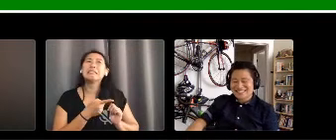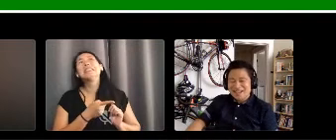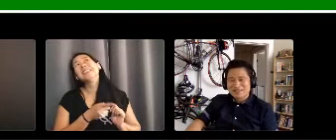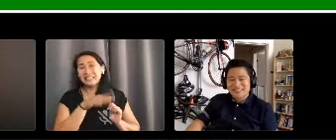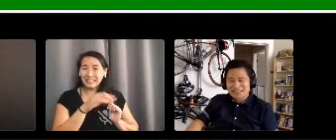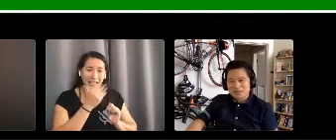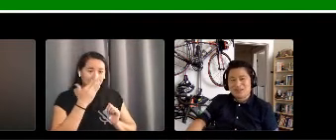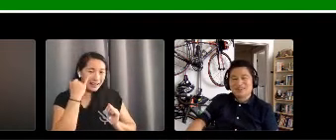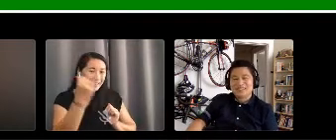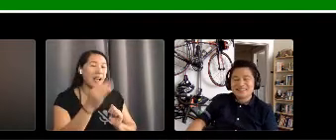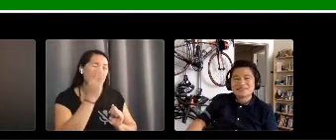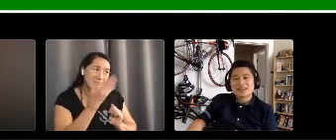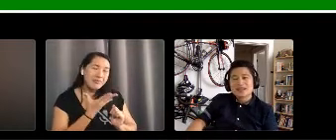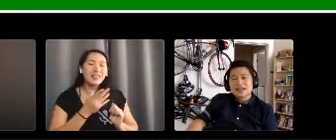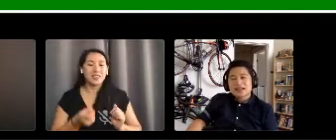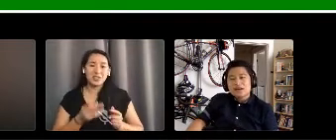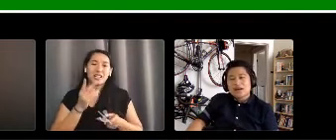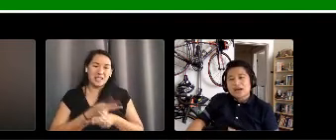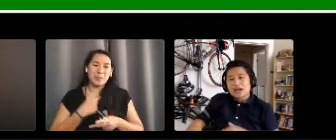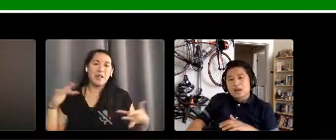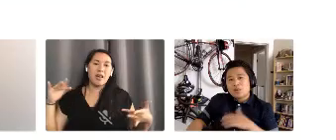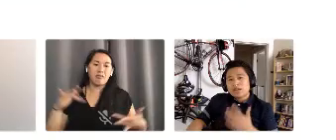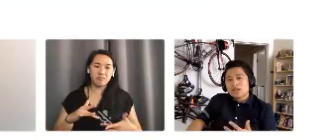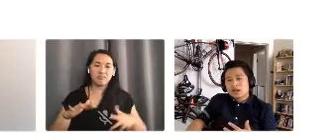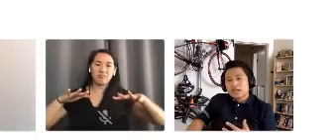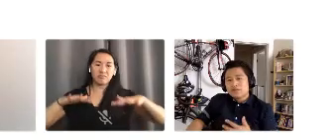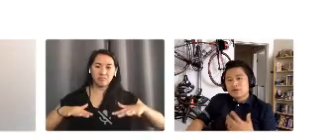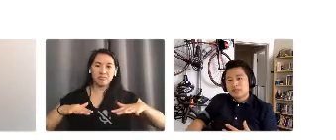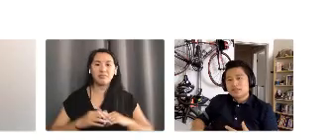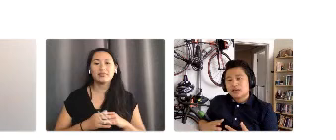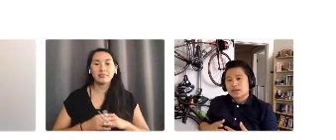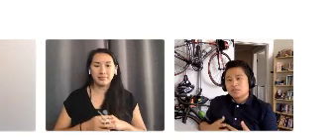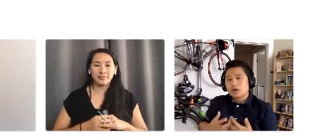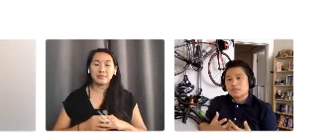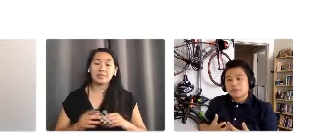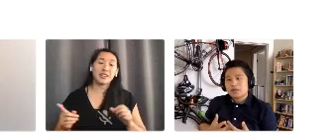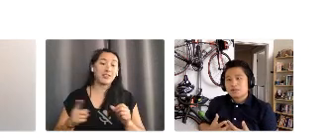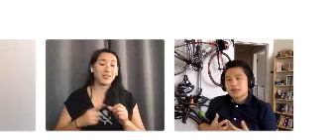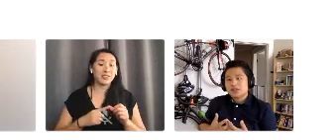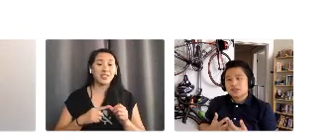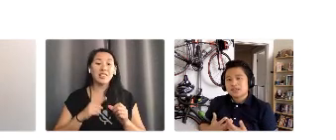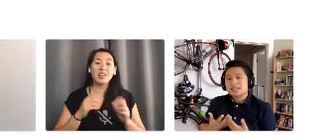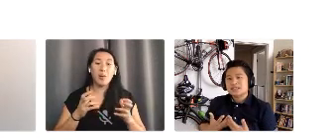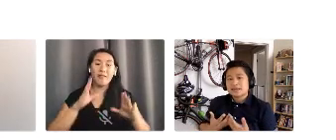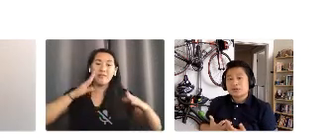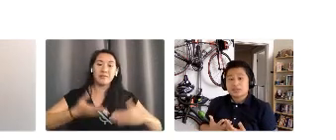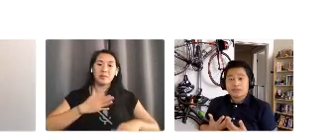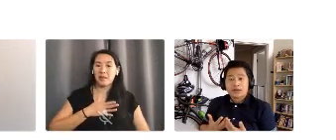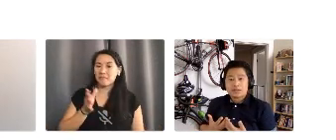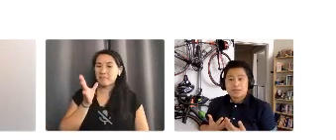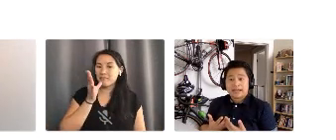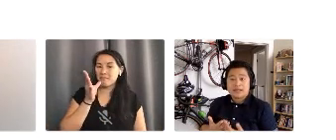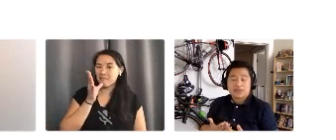necessary, and she absolutely keeps me grounded. Now, I want to talk and focus more on my mother because she is that